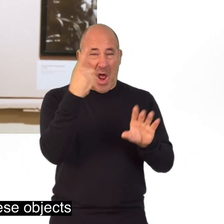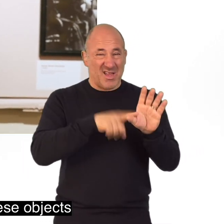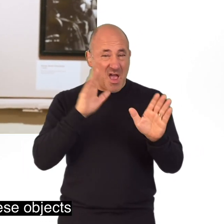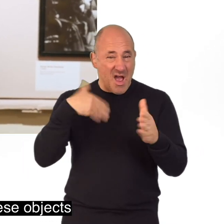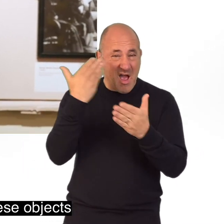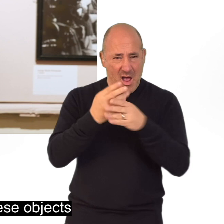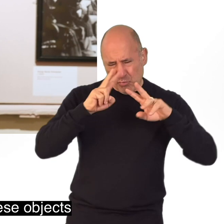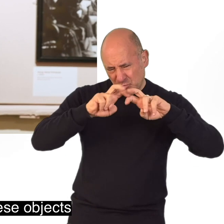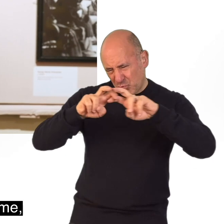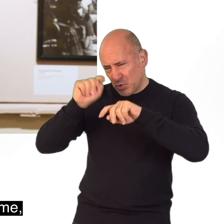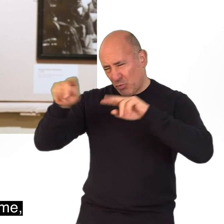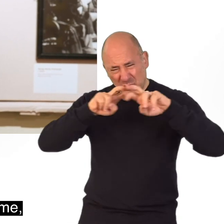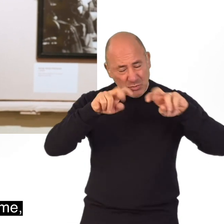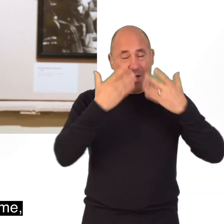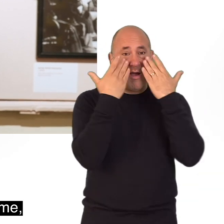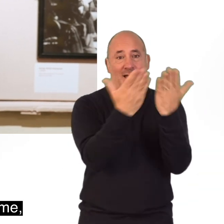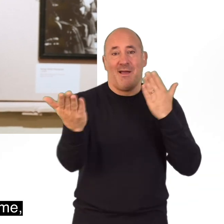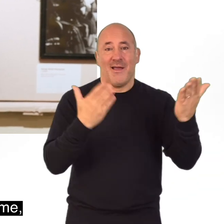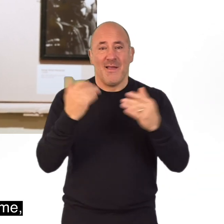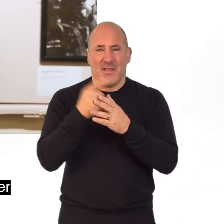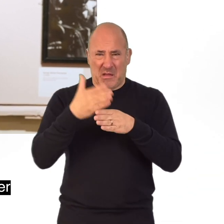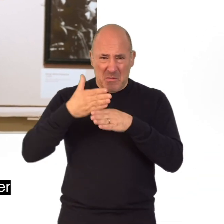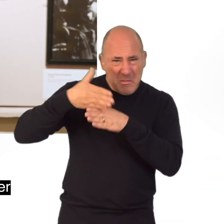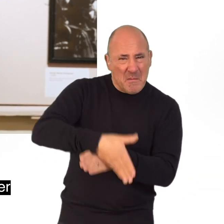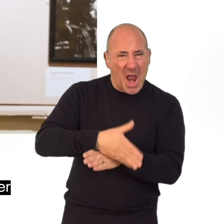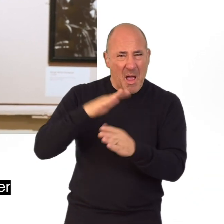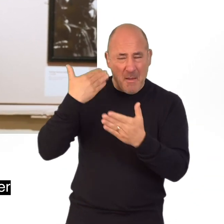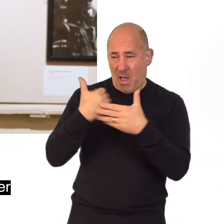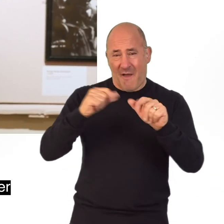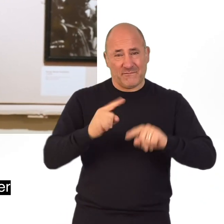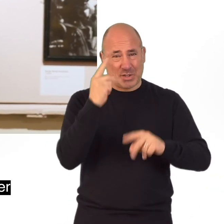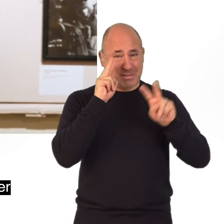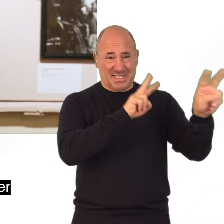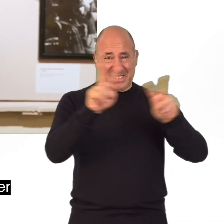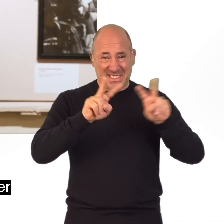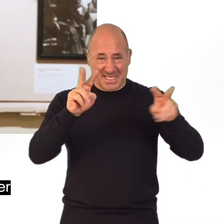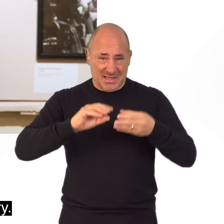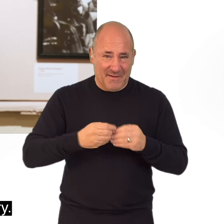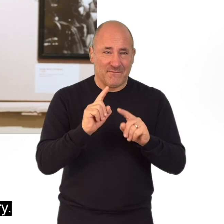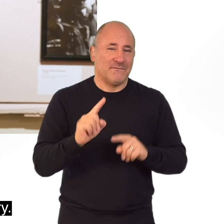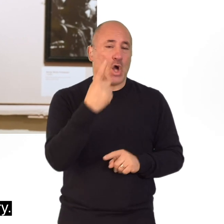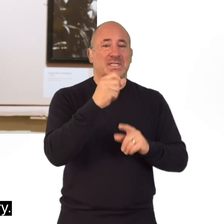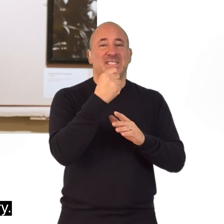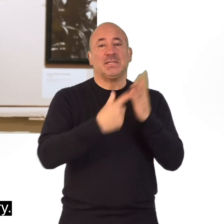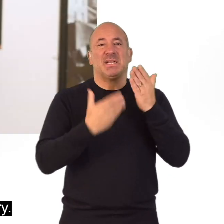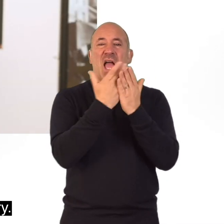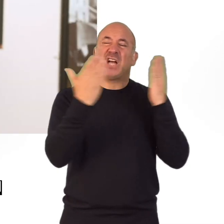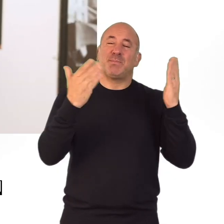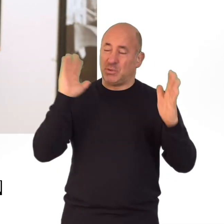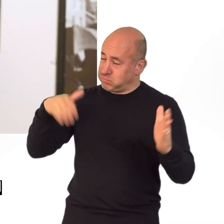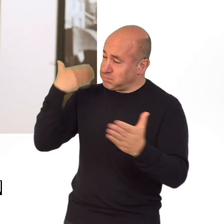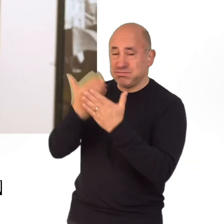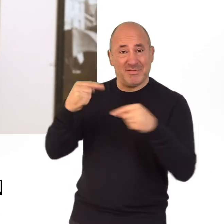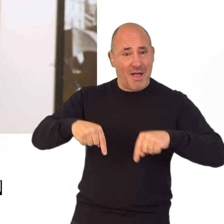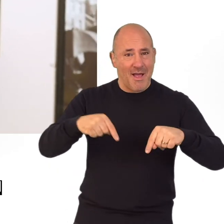work you put in allowed these objects to be seen for the first time and create the first ever disability exhibition in the museum's history. I want to